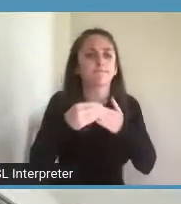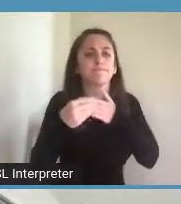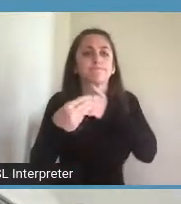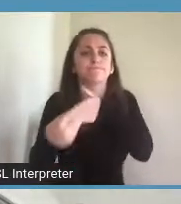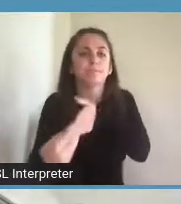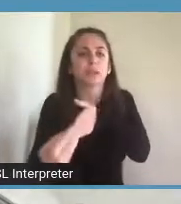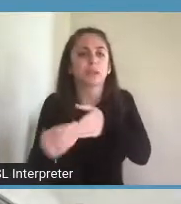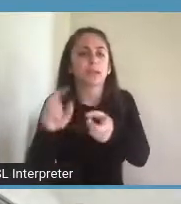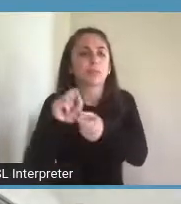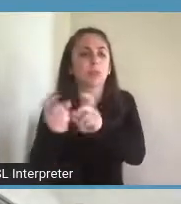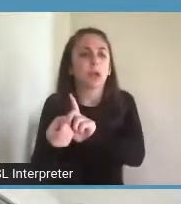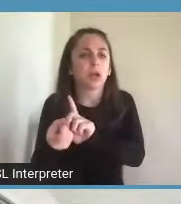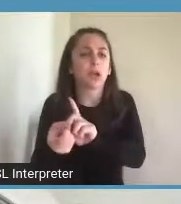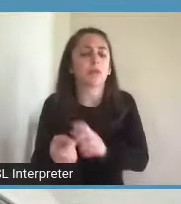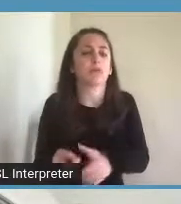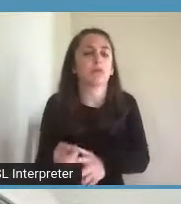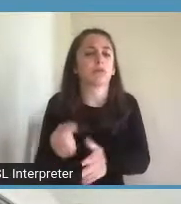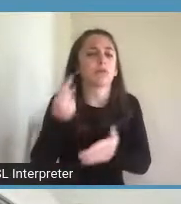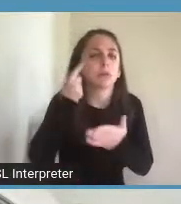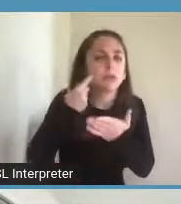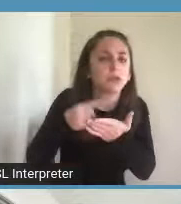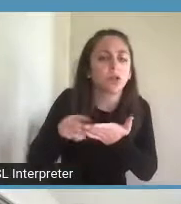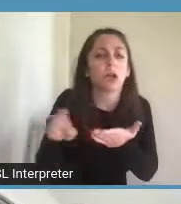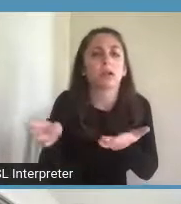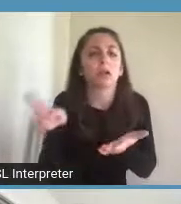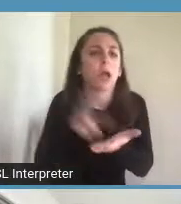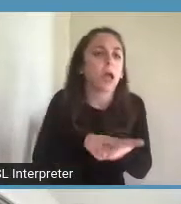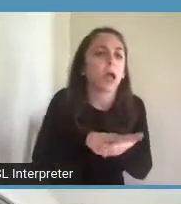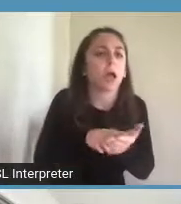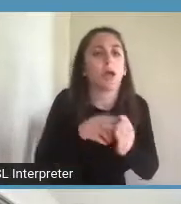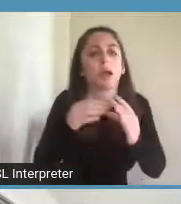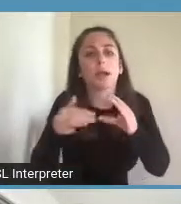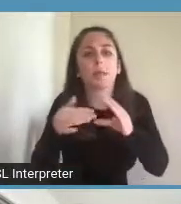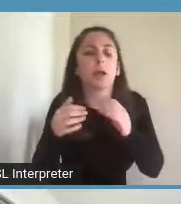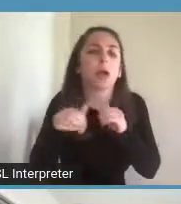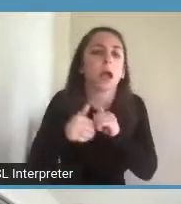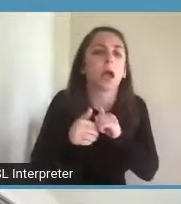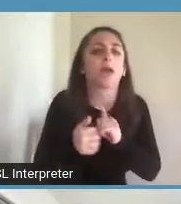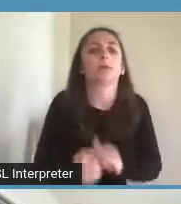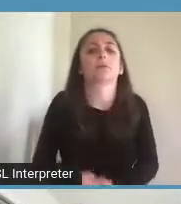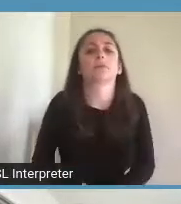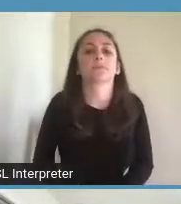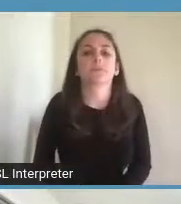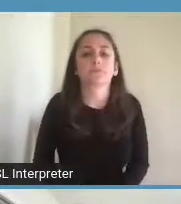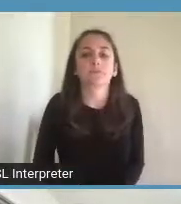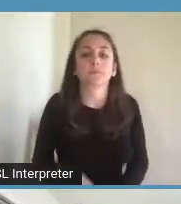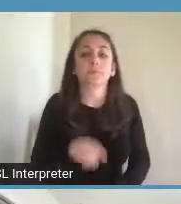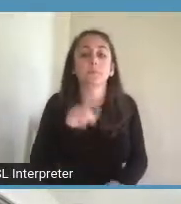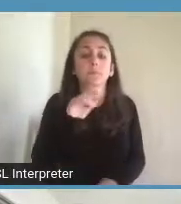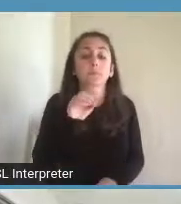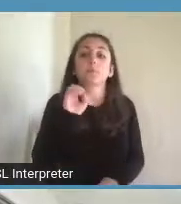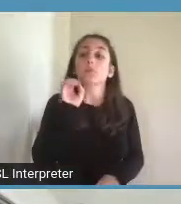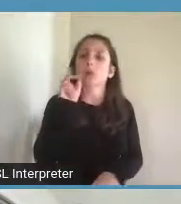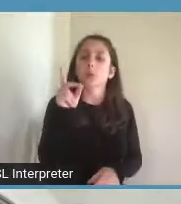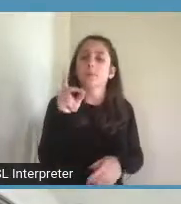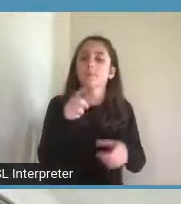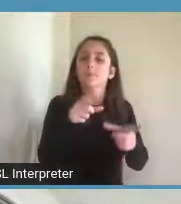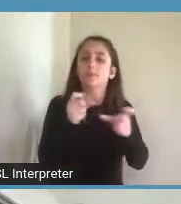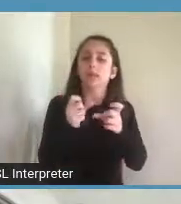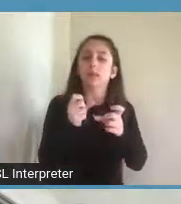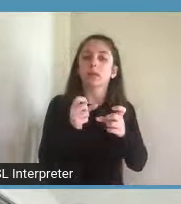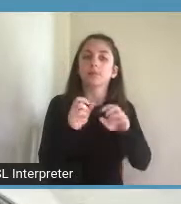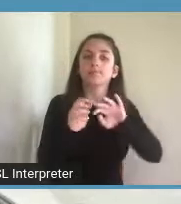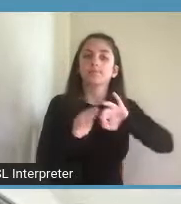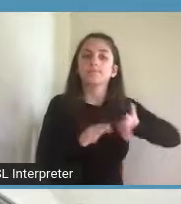tracking how people are signing up for email. Is it in the footer? Is it in the checkout? Okay, I'm going to quickly move into how to